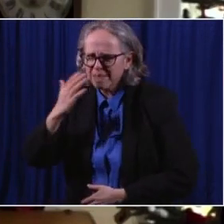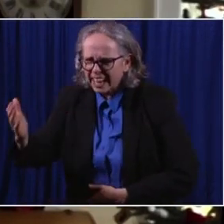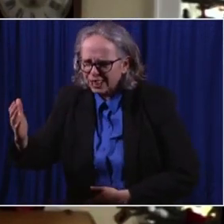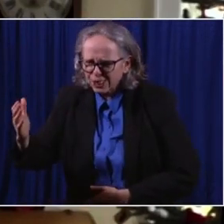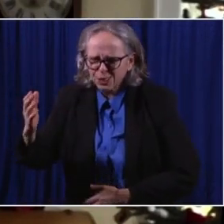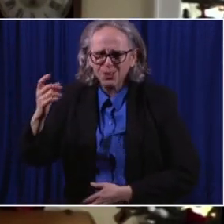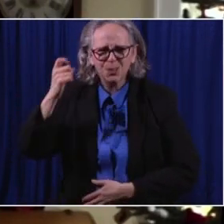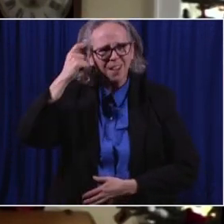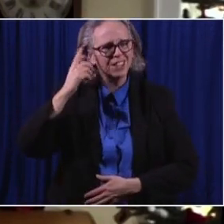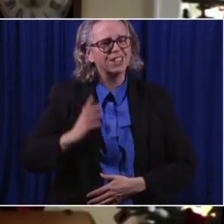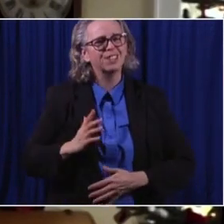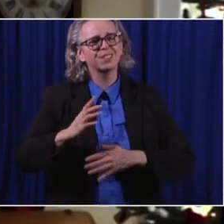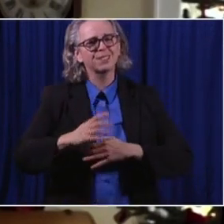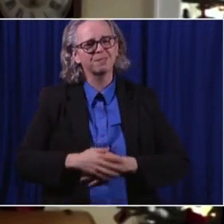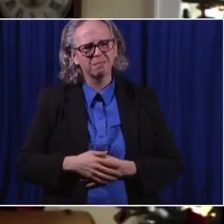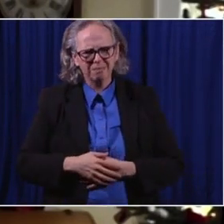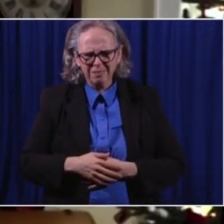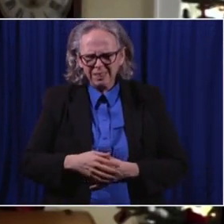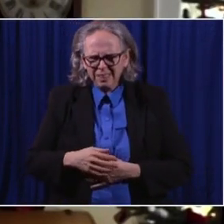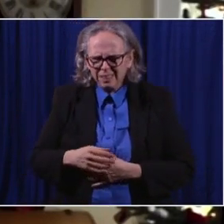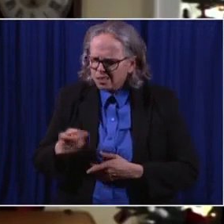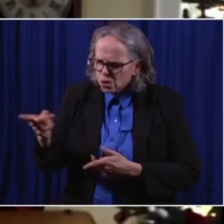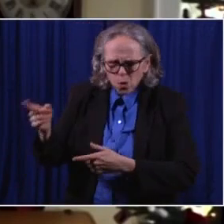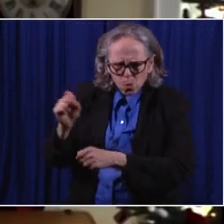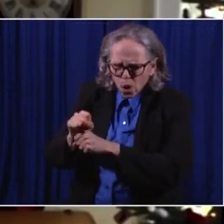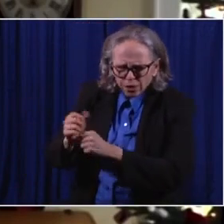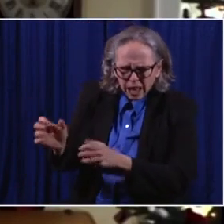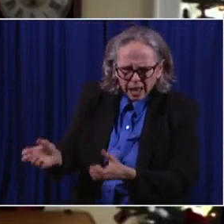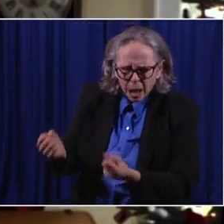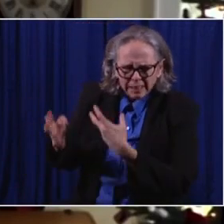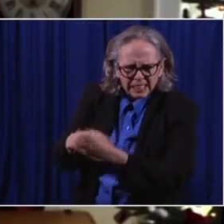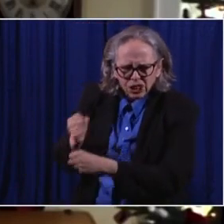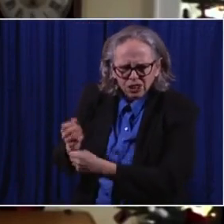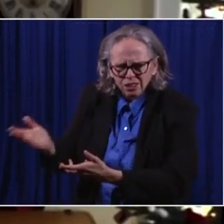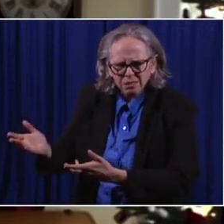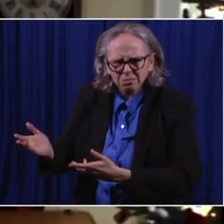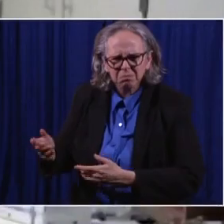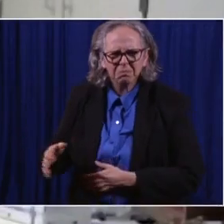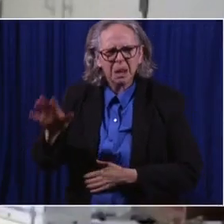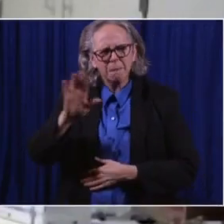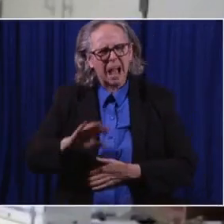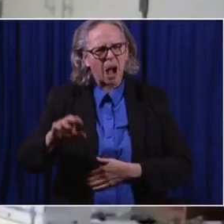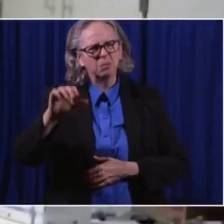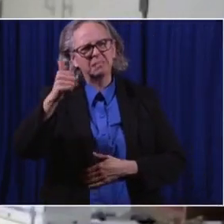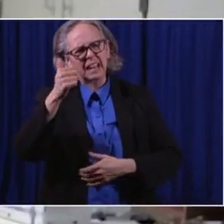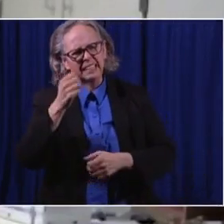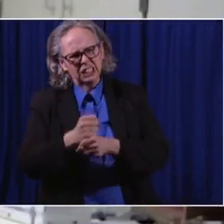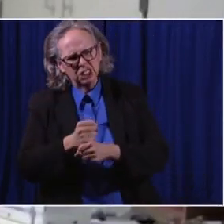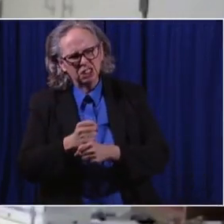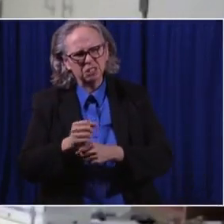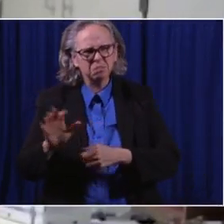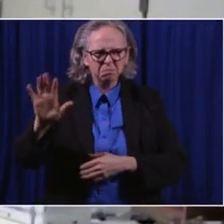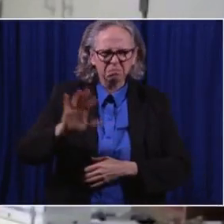How many years have you been there? I've been here at Twin Valley for 10 years.